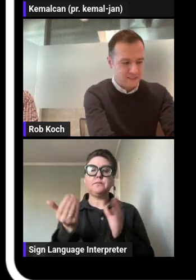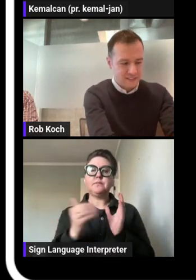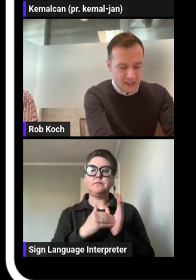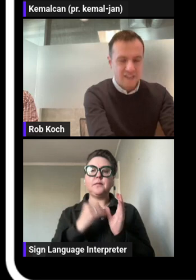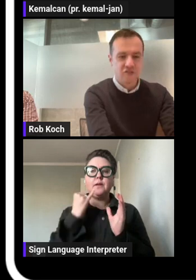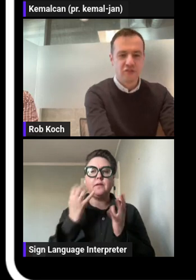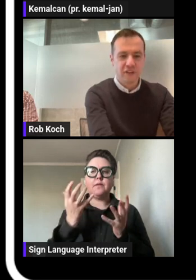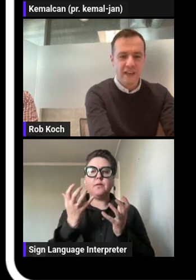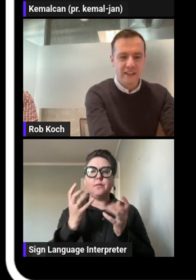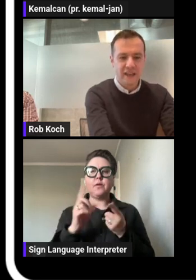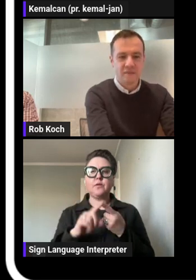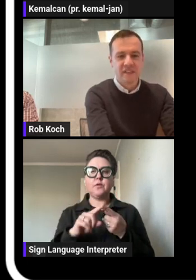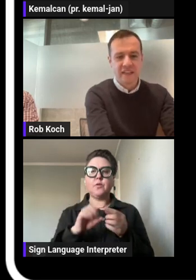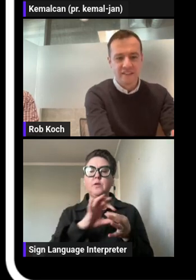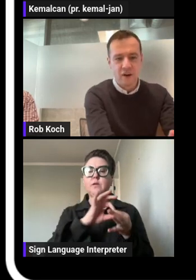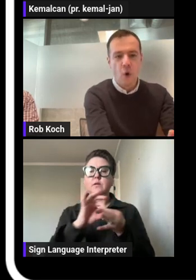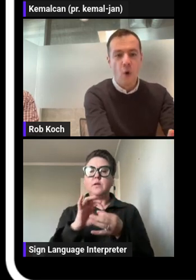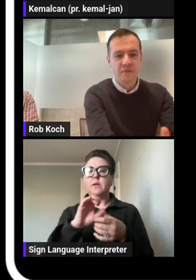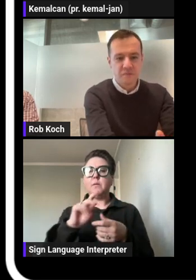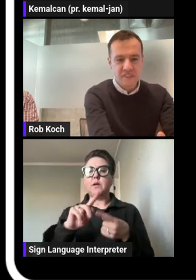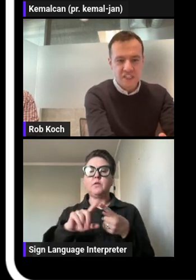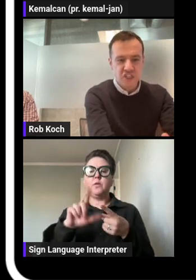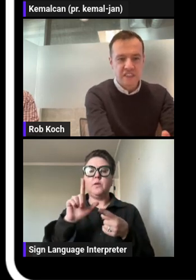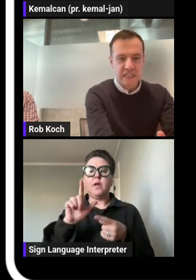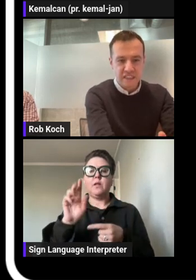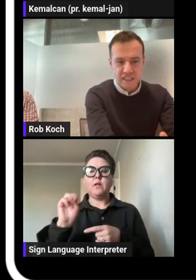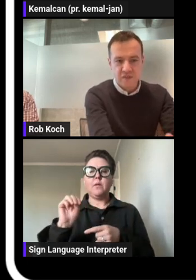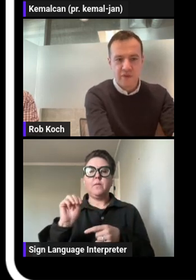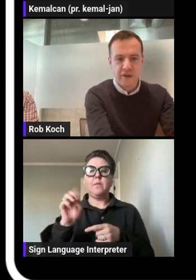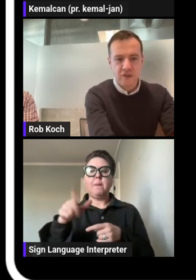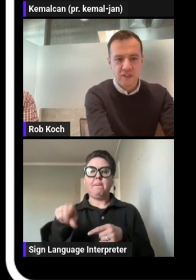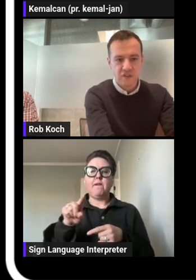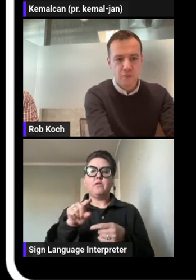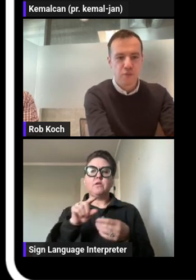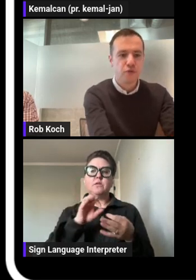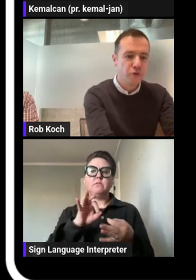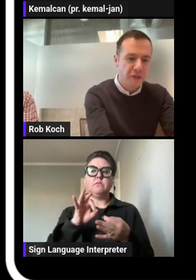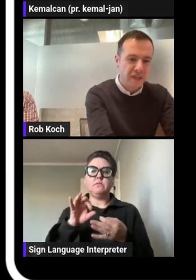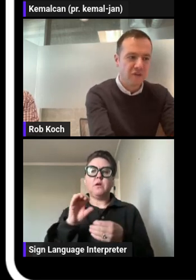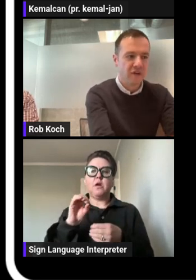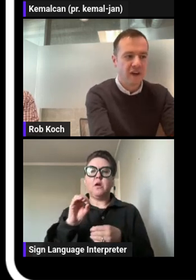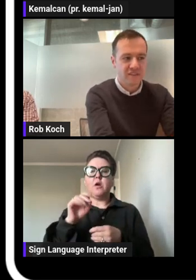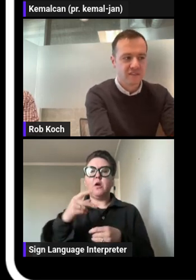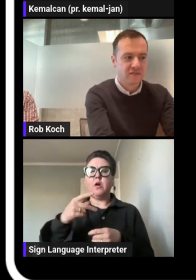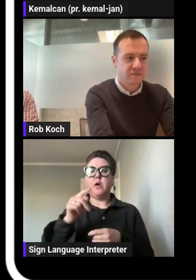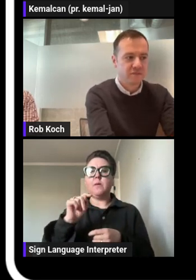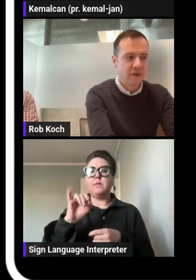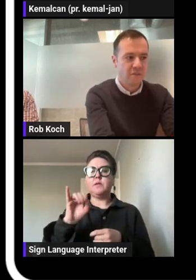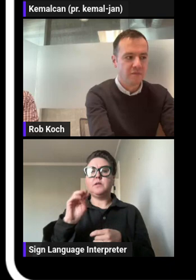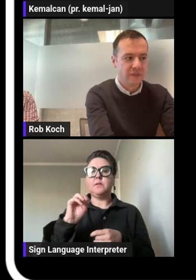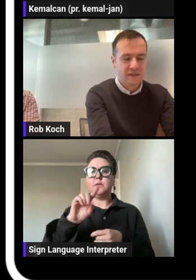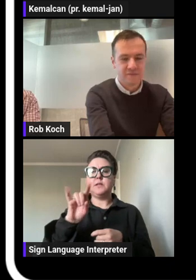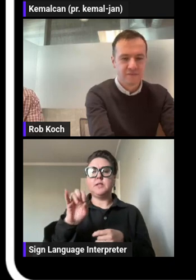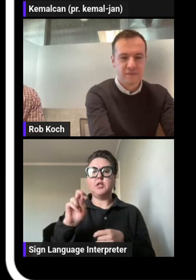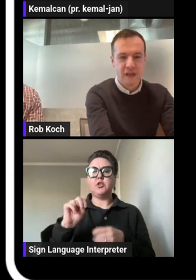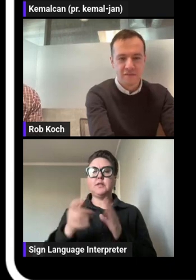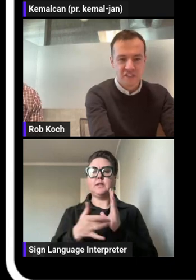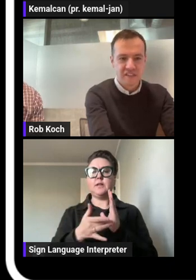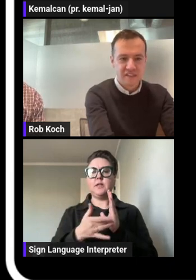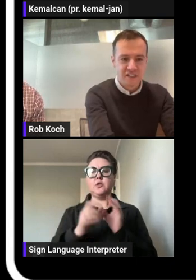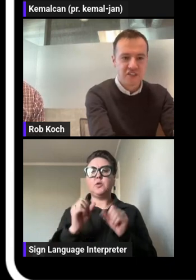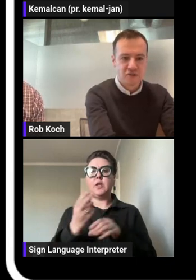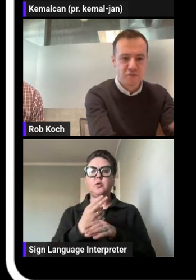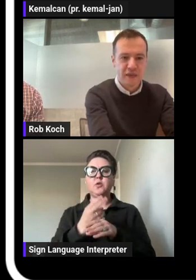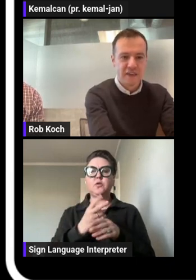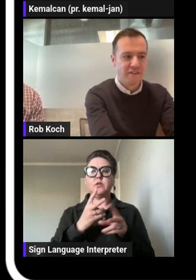like tie it to the LLMs, like there are optimization techniques where you can do pruning or other like